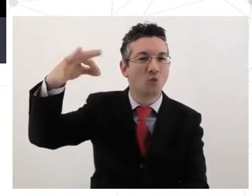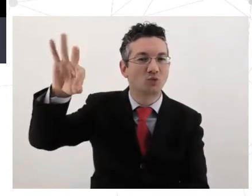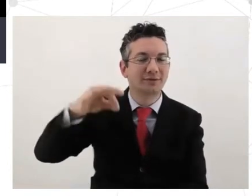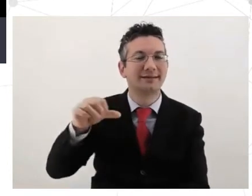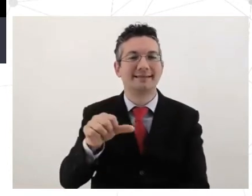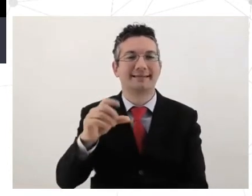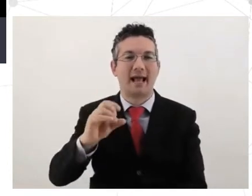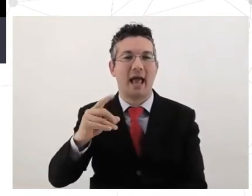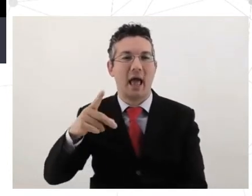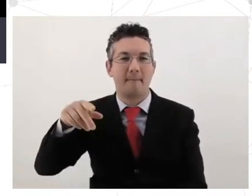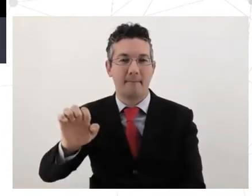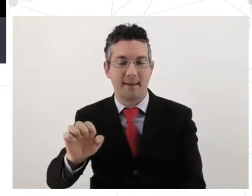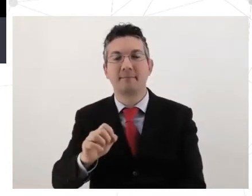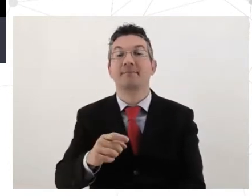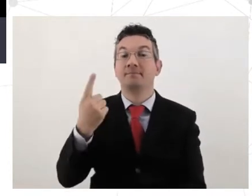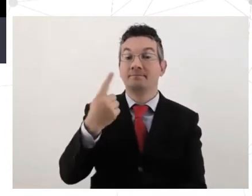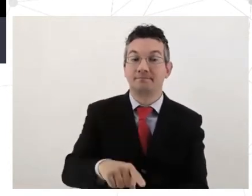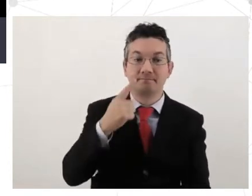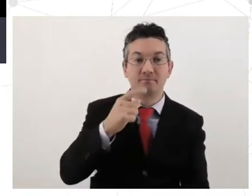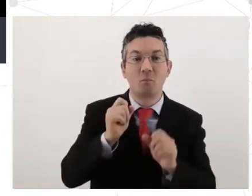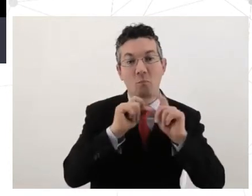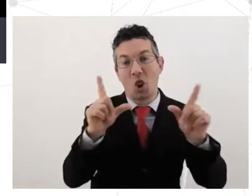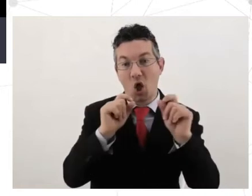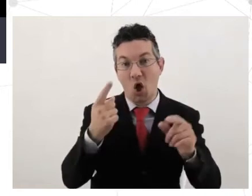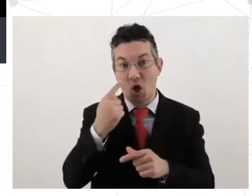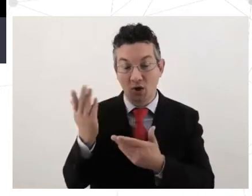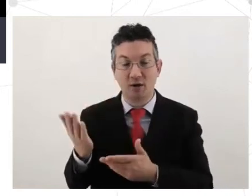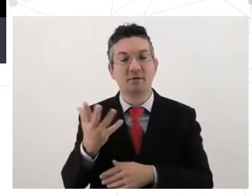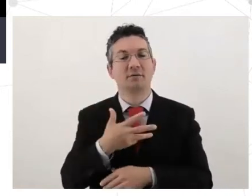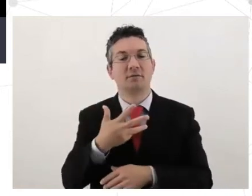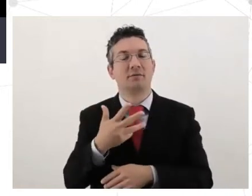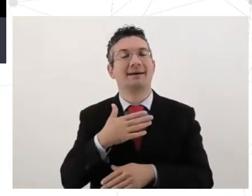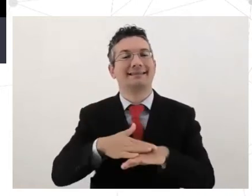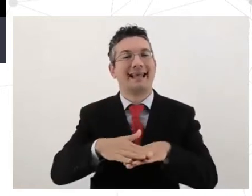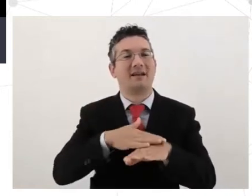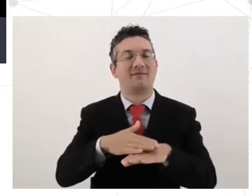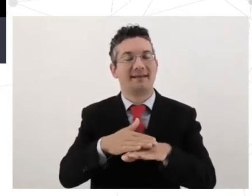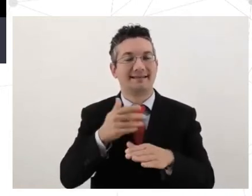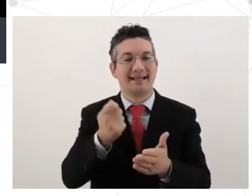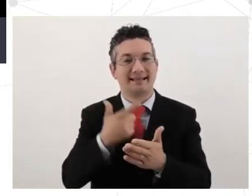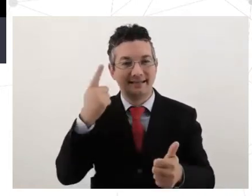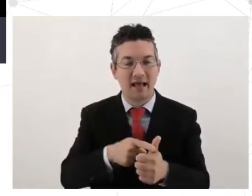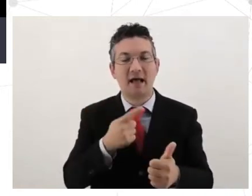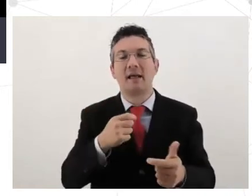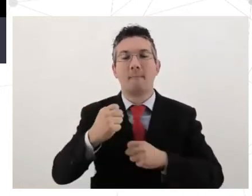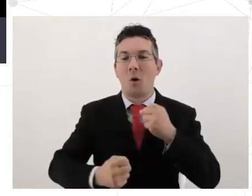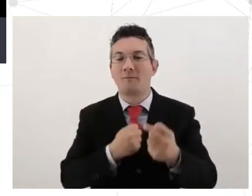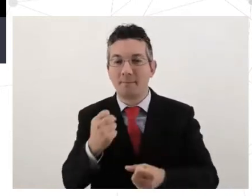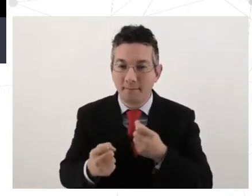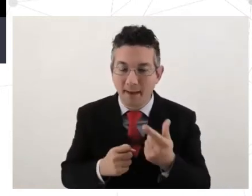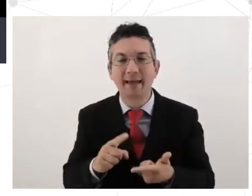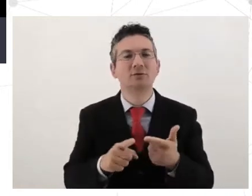There are a series of blogs covering accessing essential services, exercising and being active